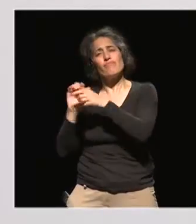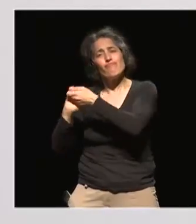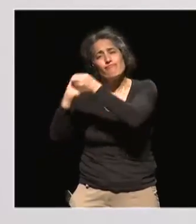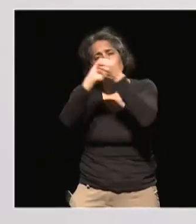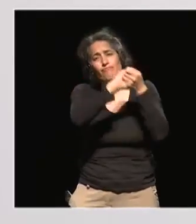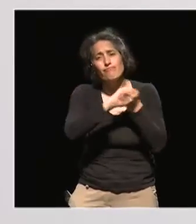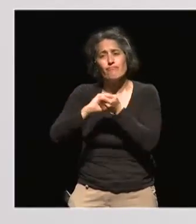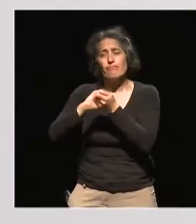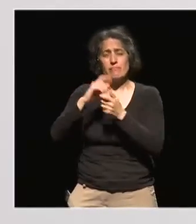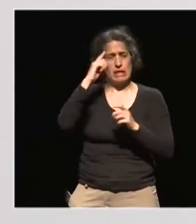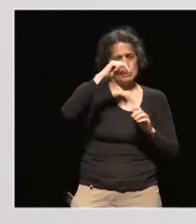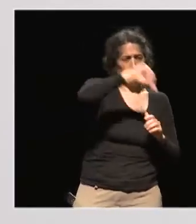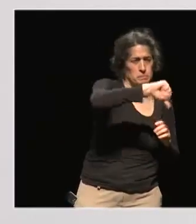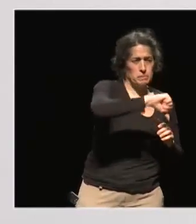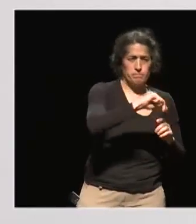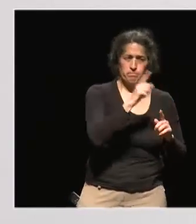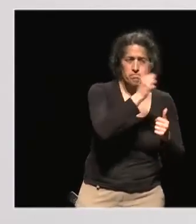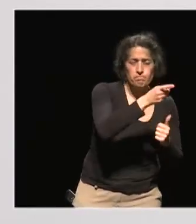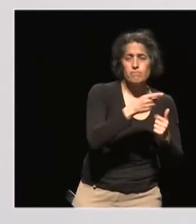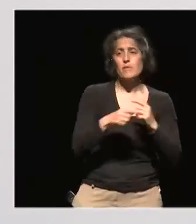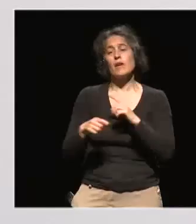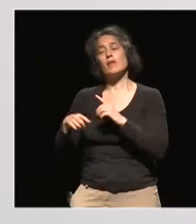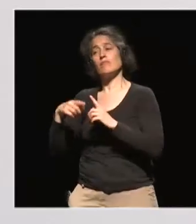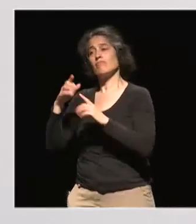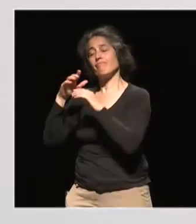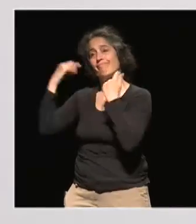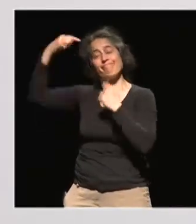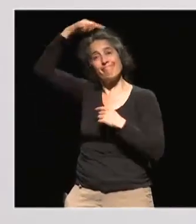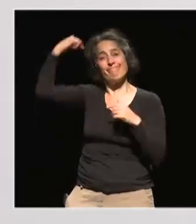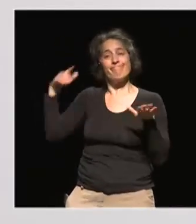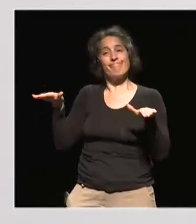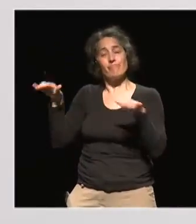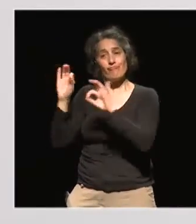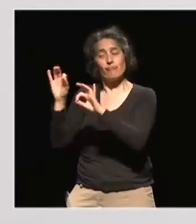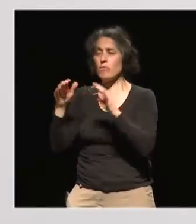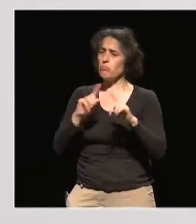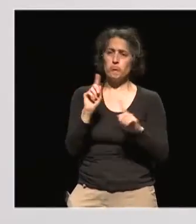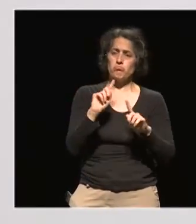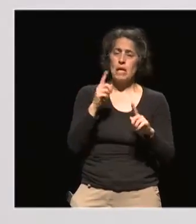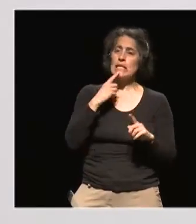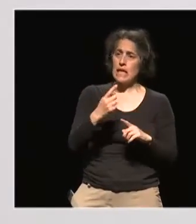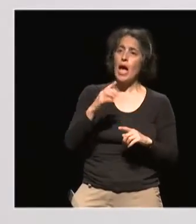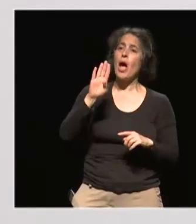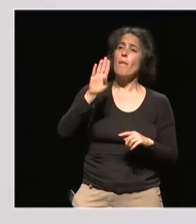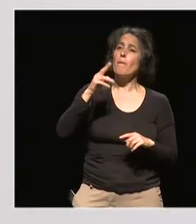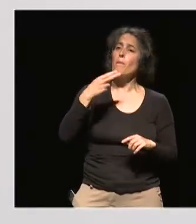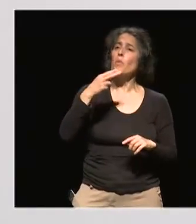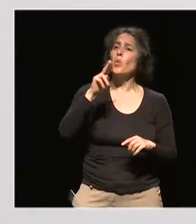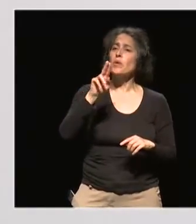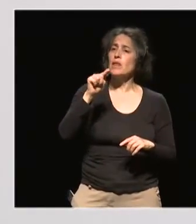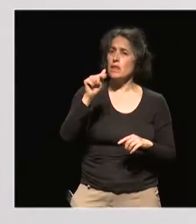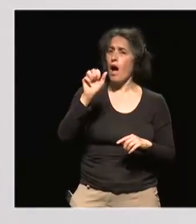individual parts to play. And we say it as it is. Bhutan is at risk. It is at risk. Not to extract